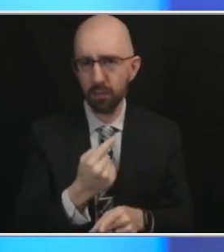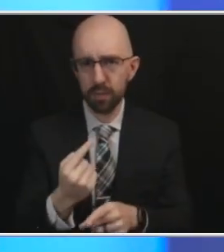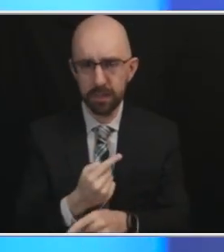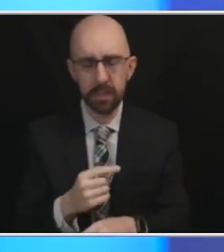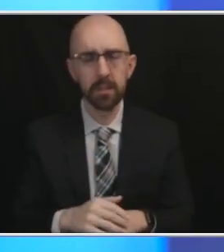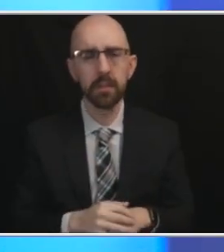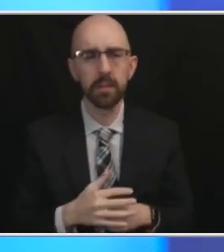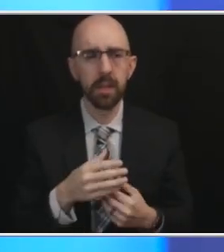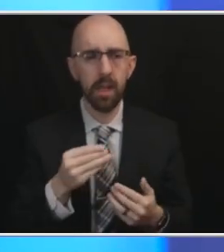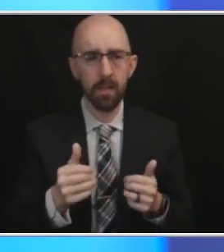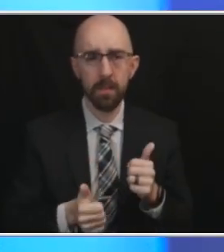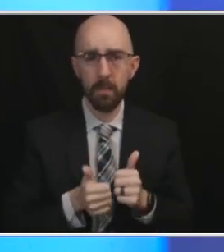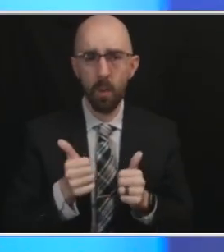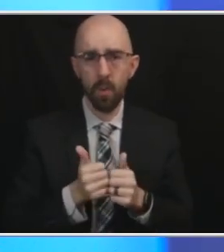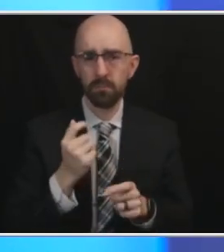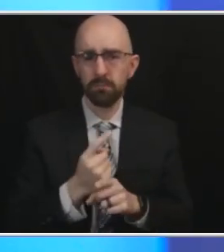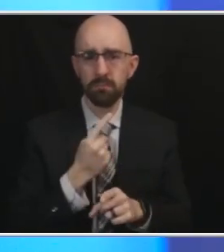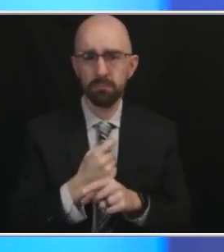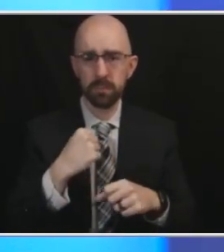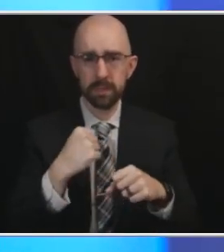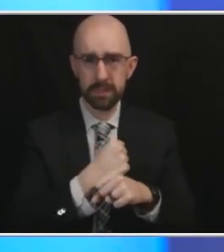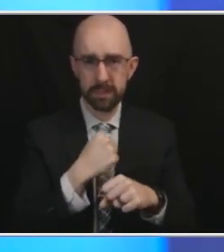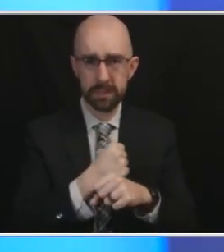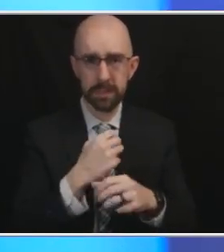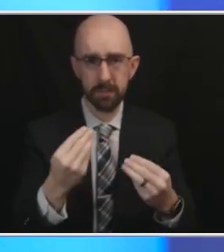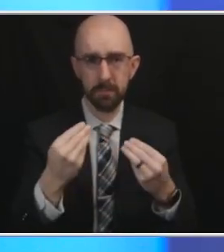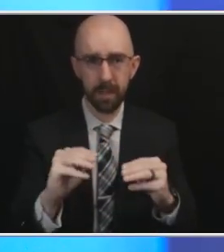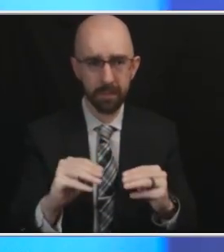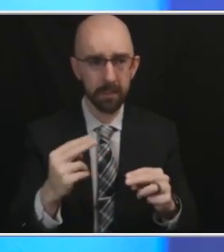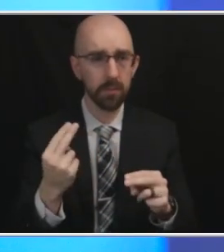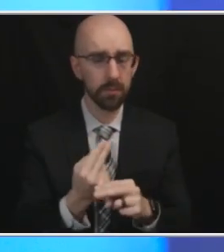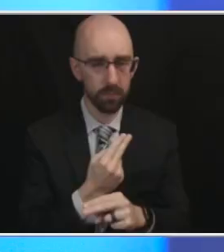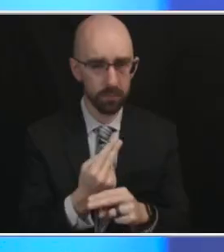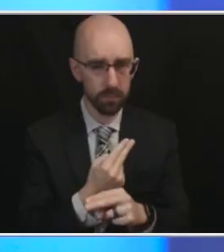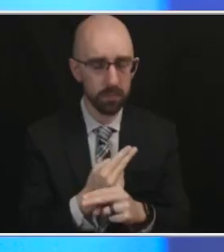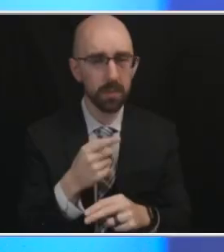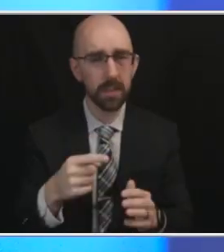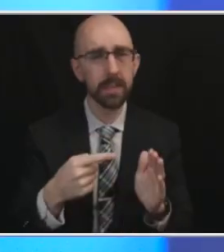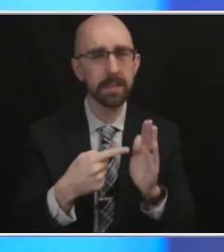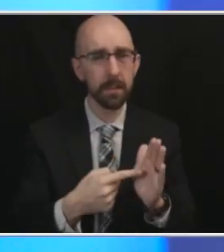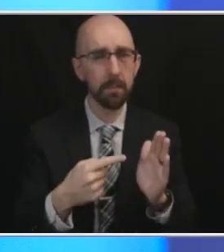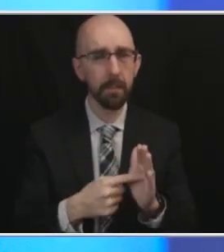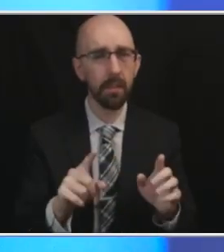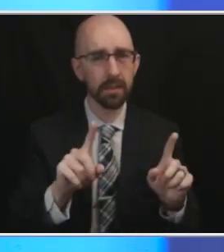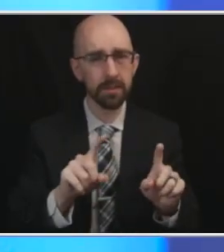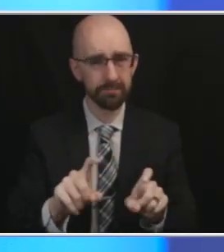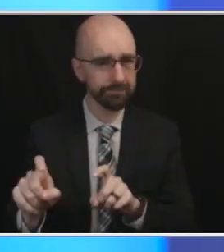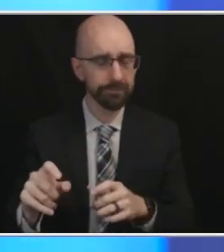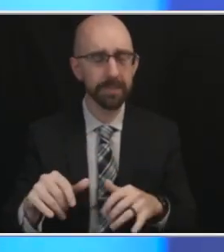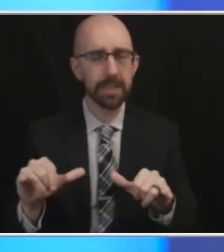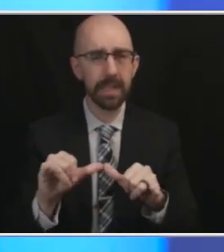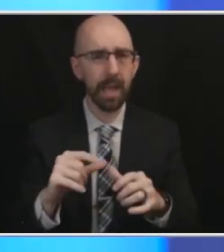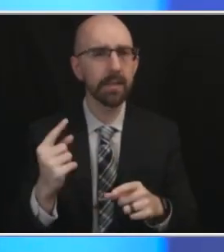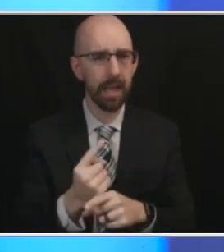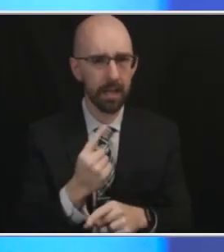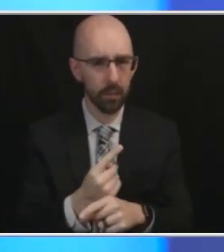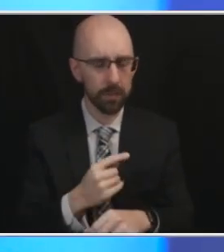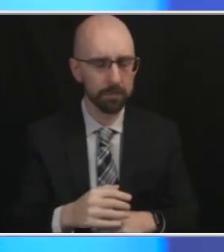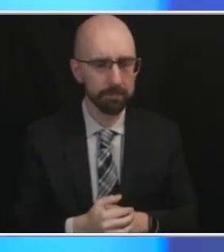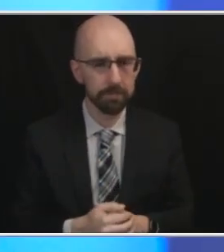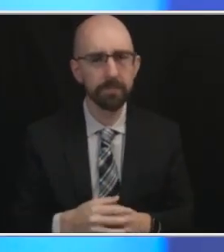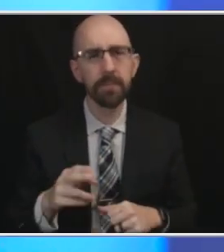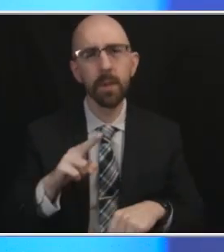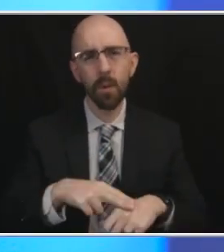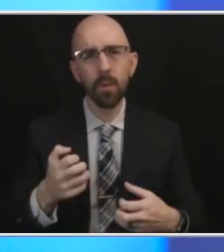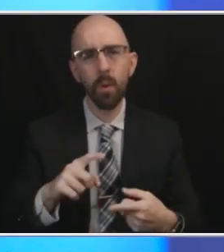most appropriate statistical methodology is used, and that the sample size is adequate. And then of course, we want to make sure that the